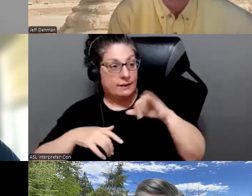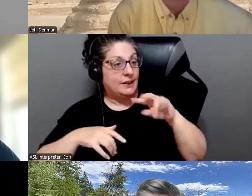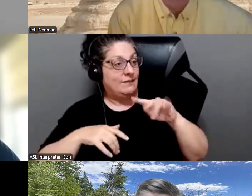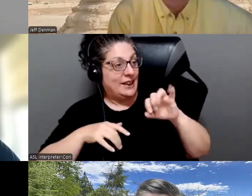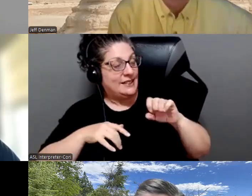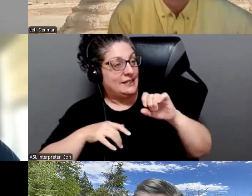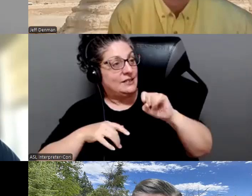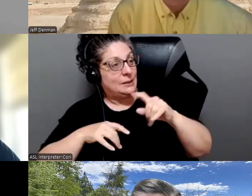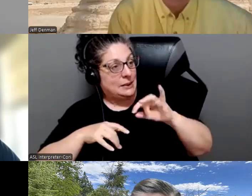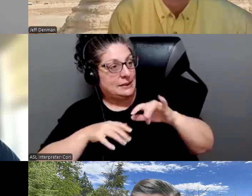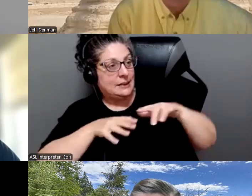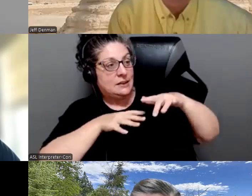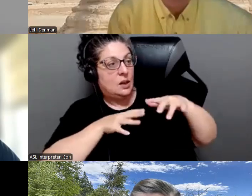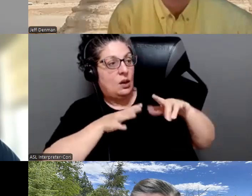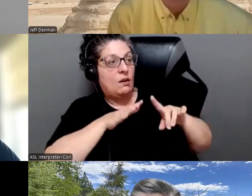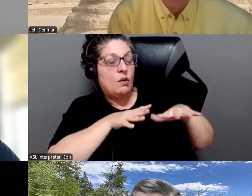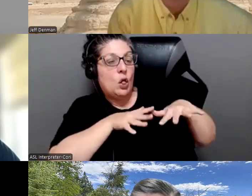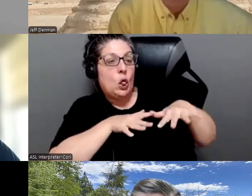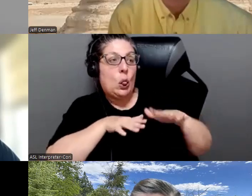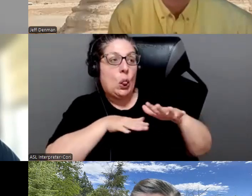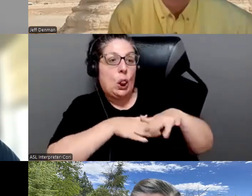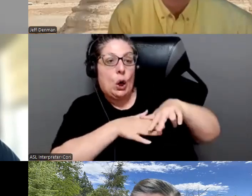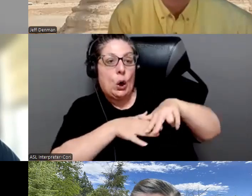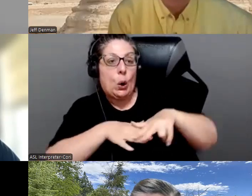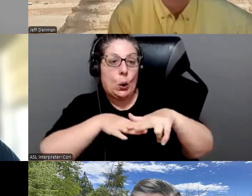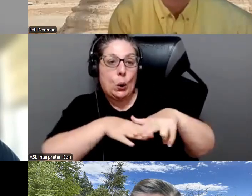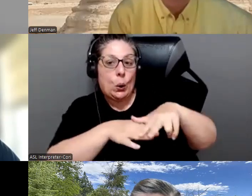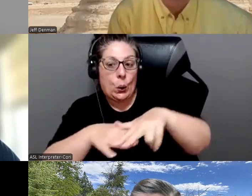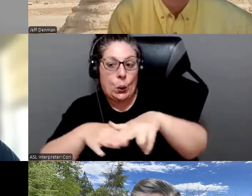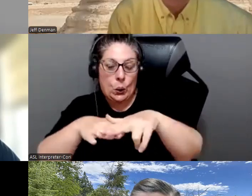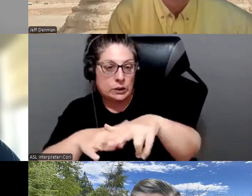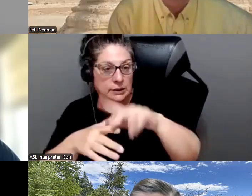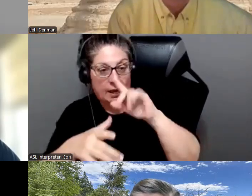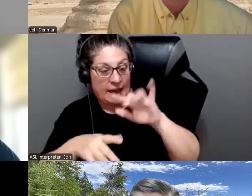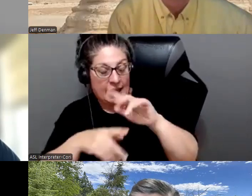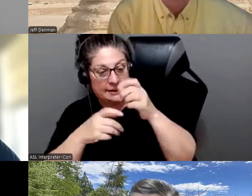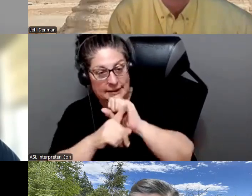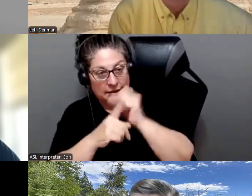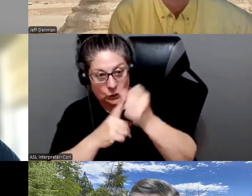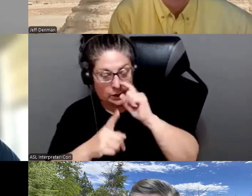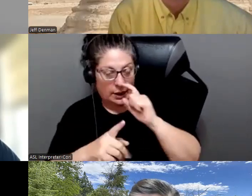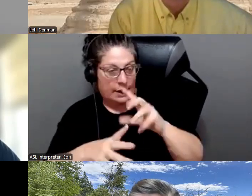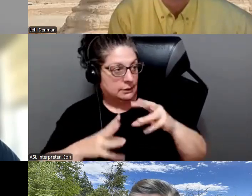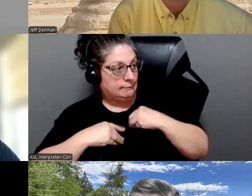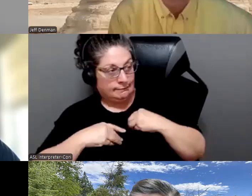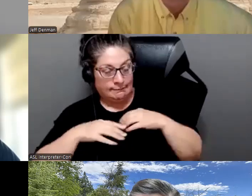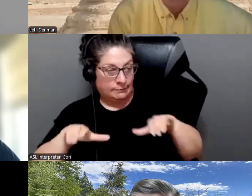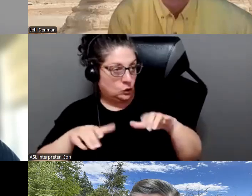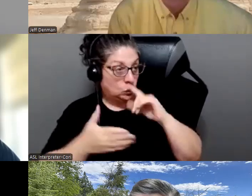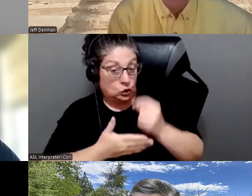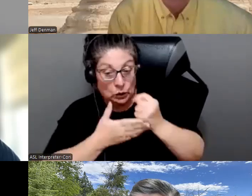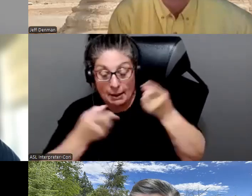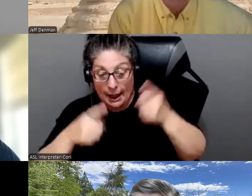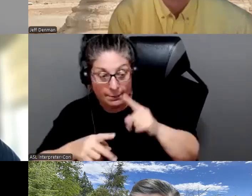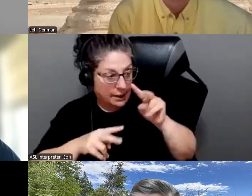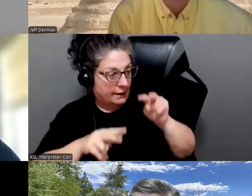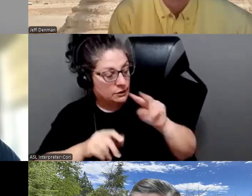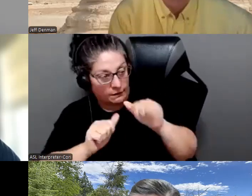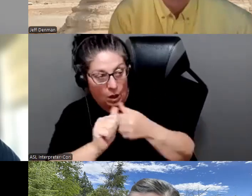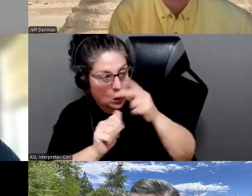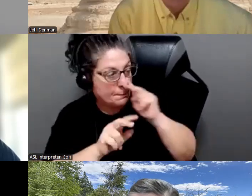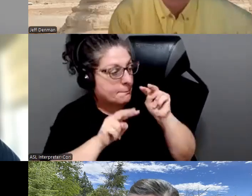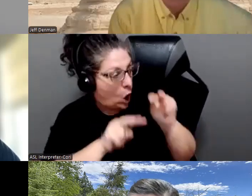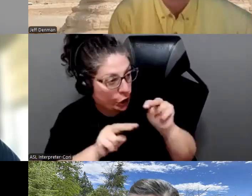right? So in that case, you just have to stay on top of it. As soon as you the treatment happens, you're gonna have to follow up,